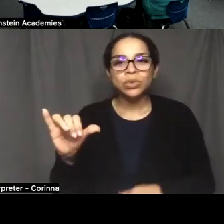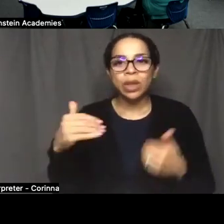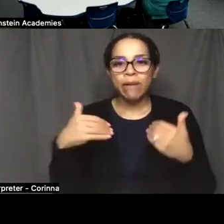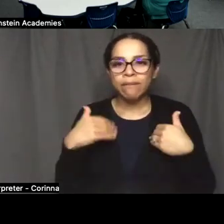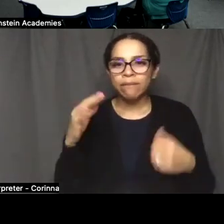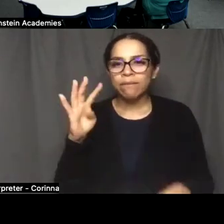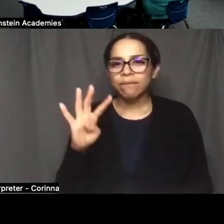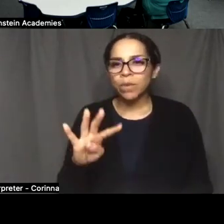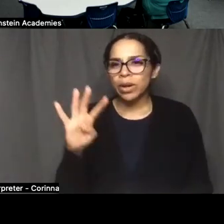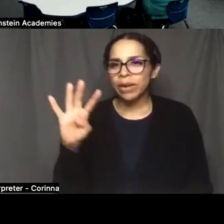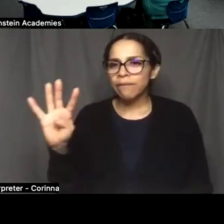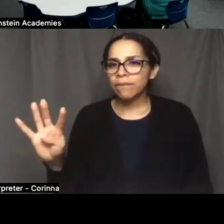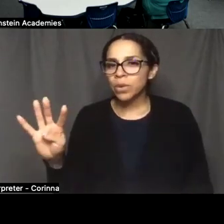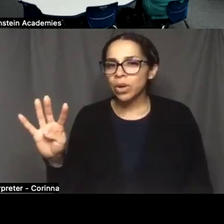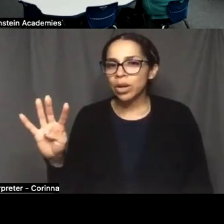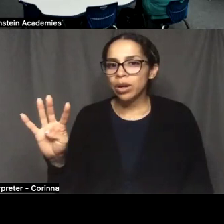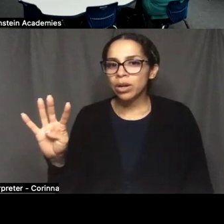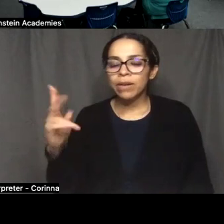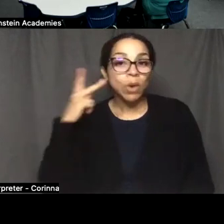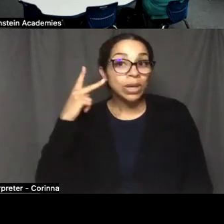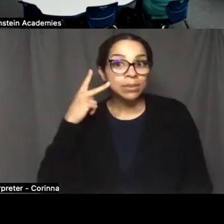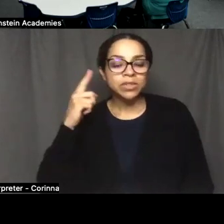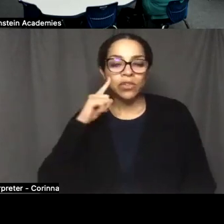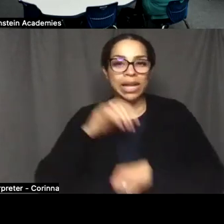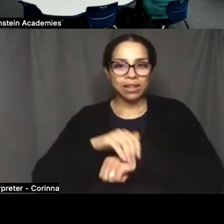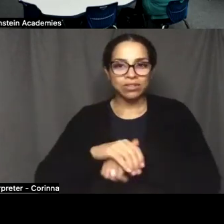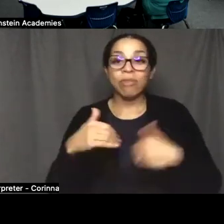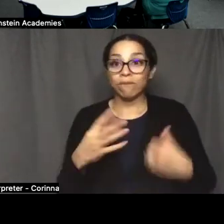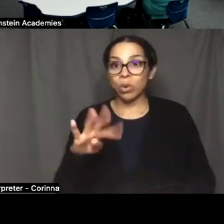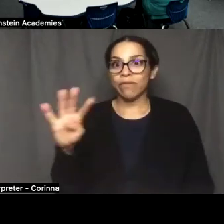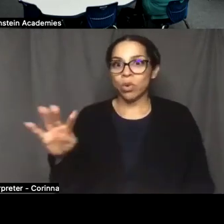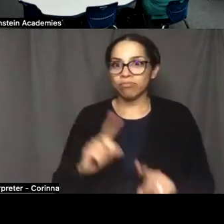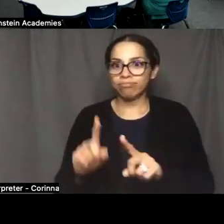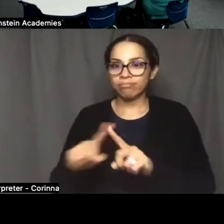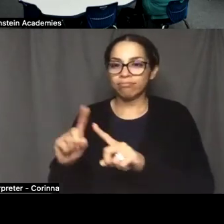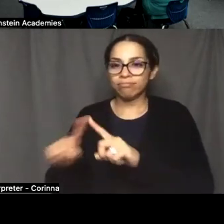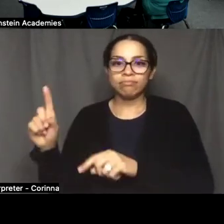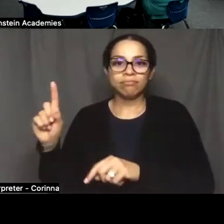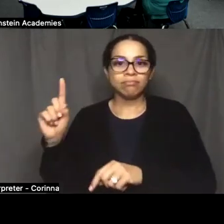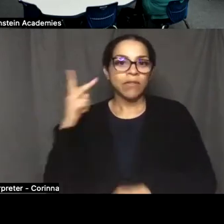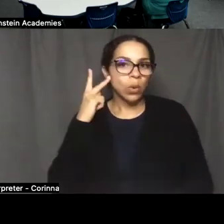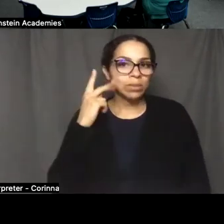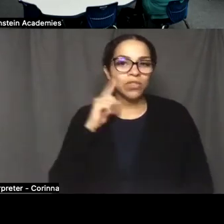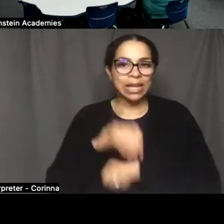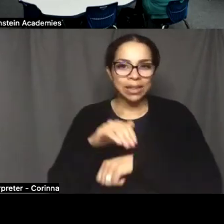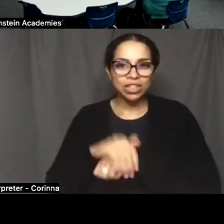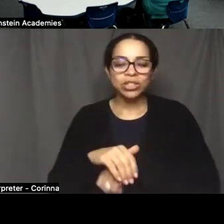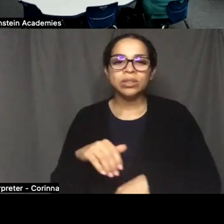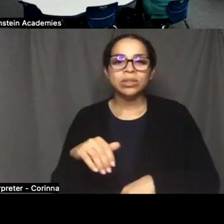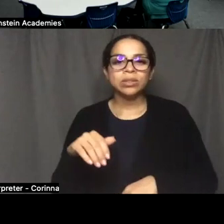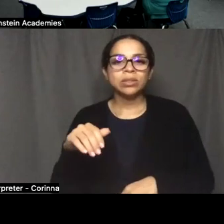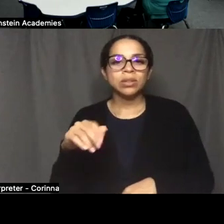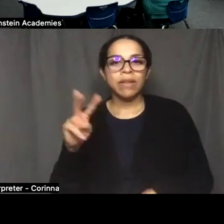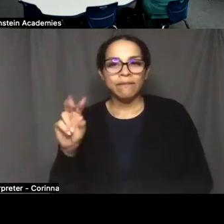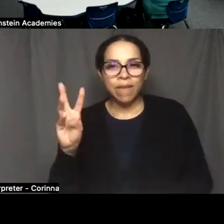but there's 44 different sounds in English. And so there you have to say them, especially the vowels, in a pretty precise way. And that video